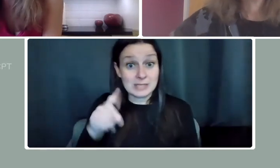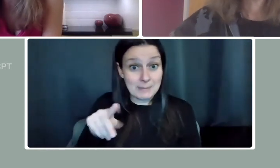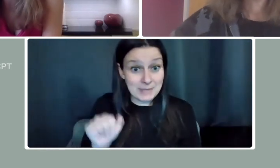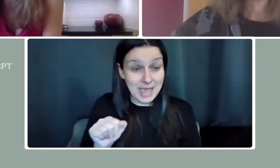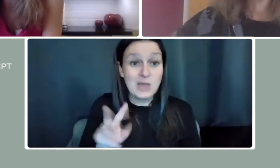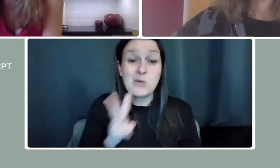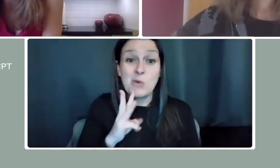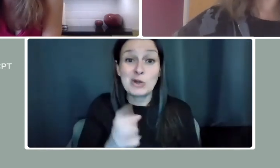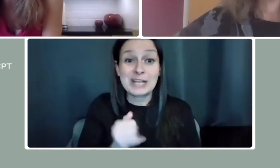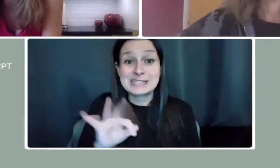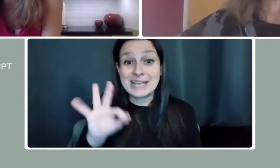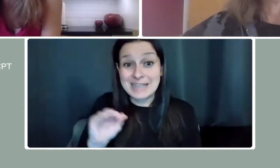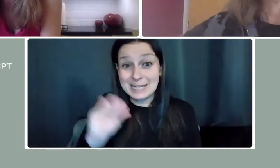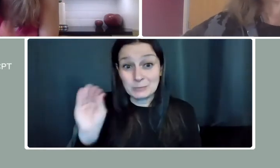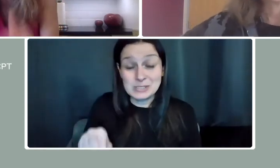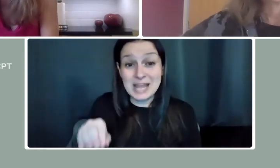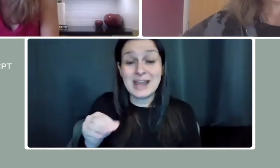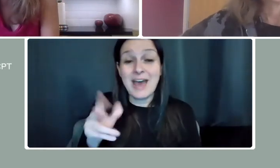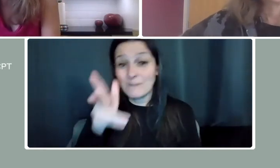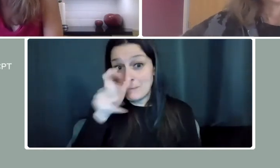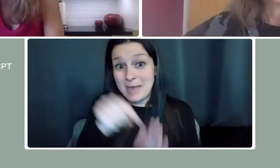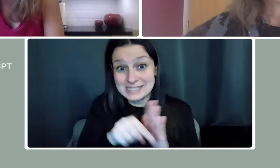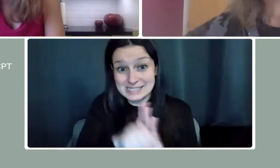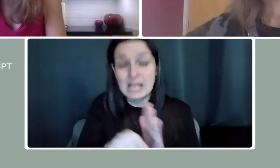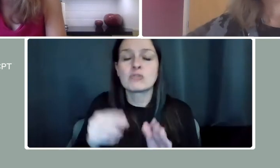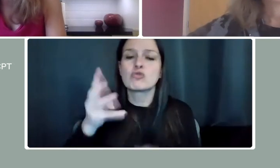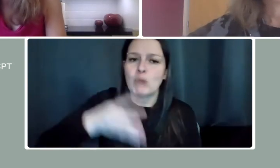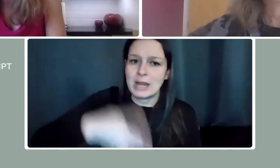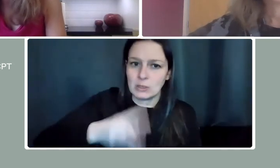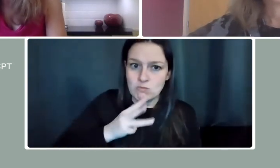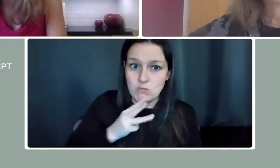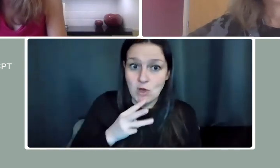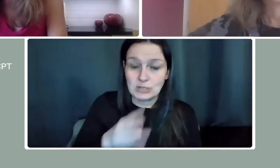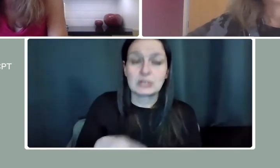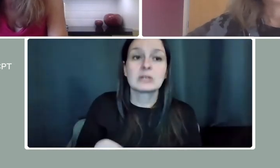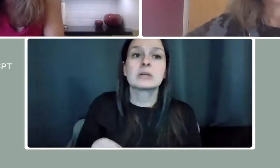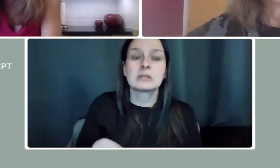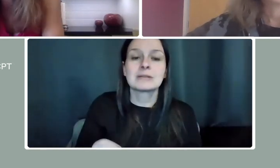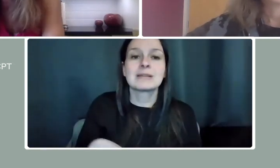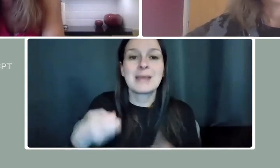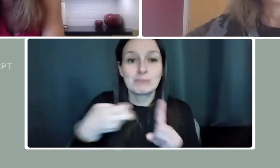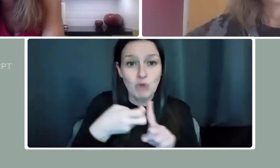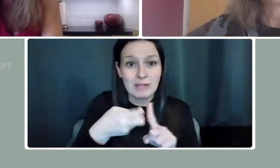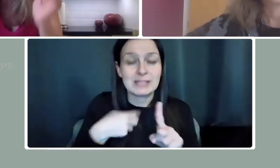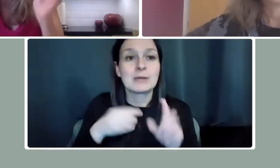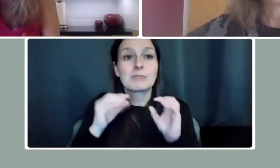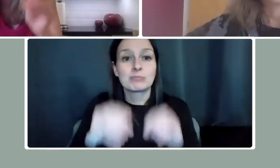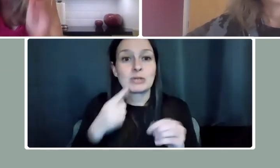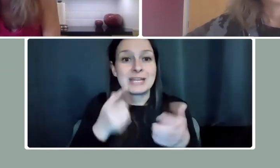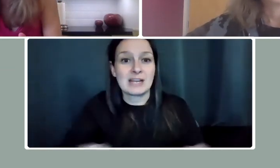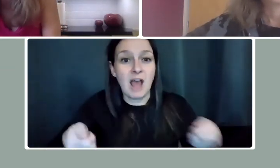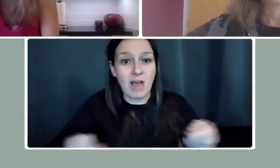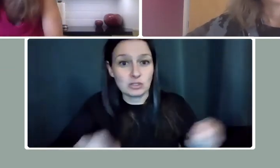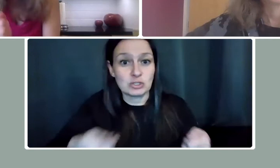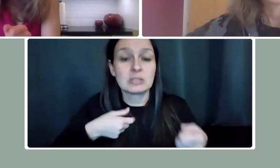like 90% of pesticide residue off running water. So like take your broccoli, stick it in the colander and run